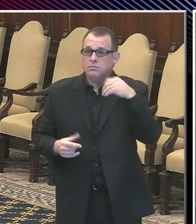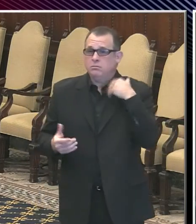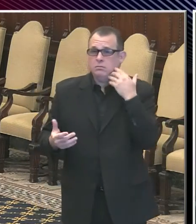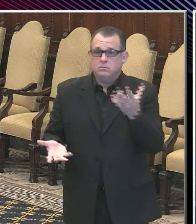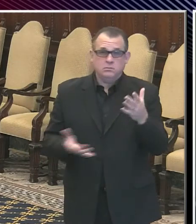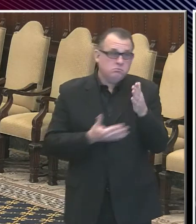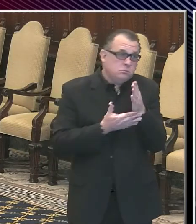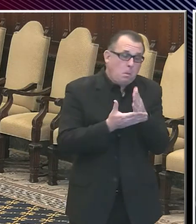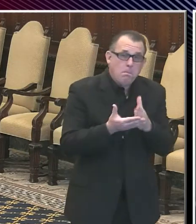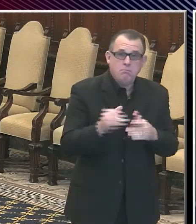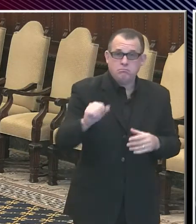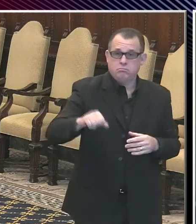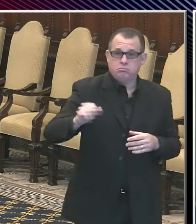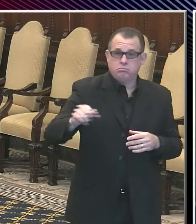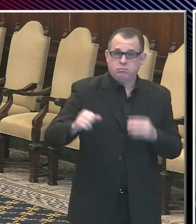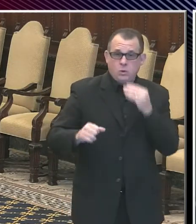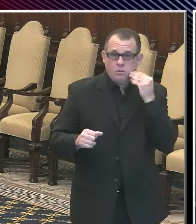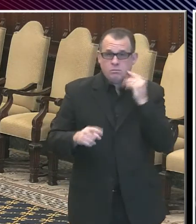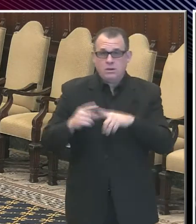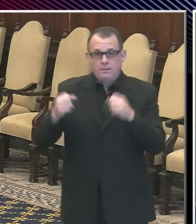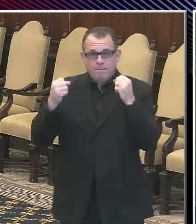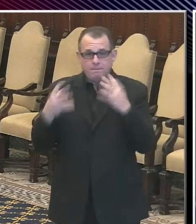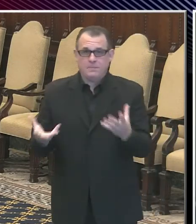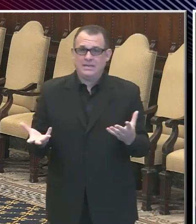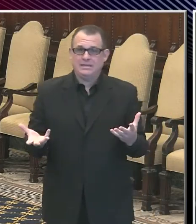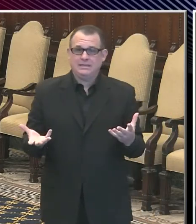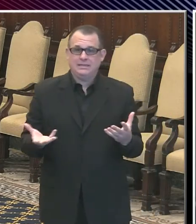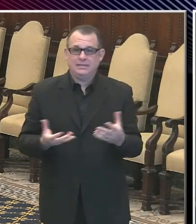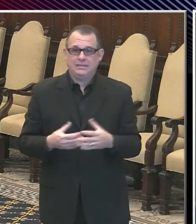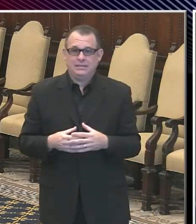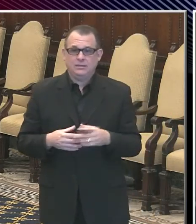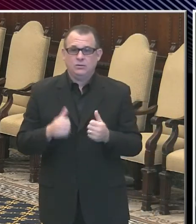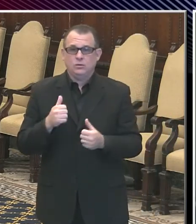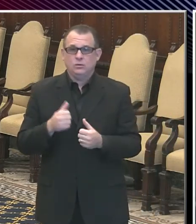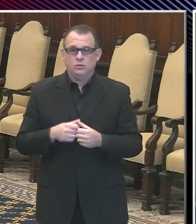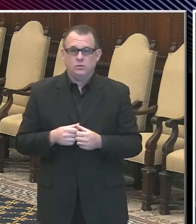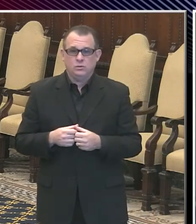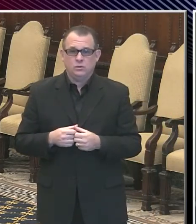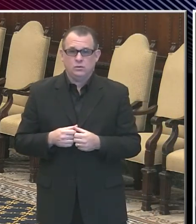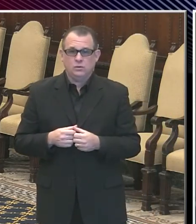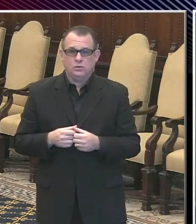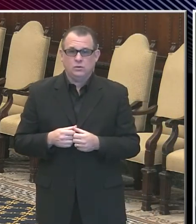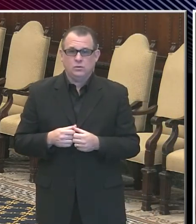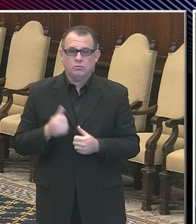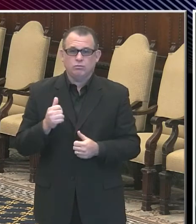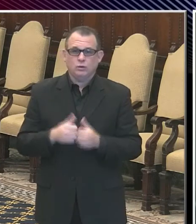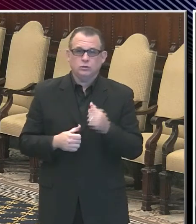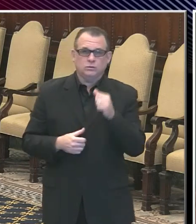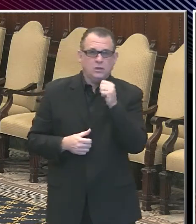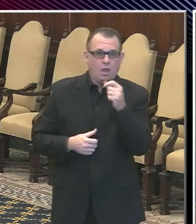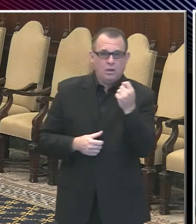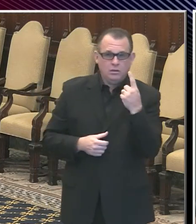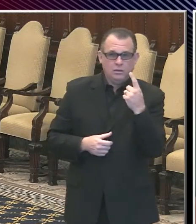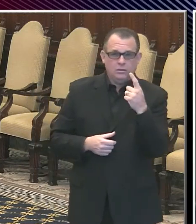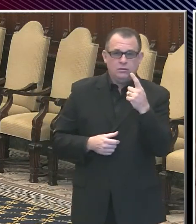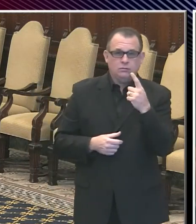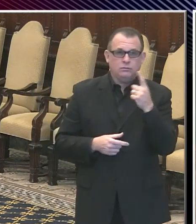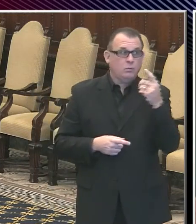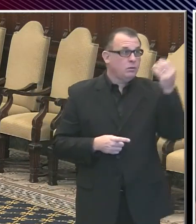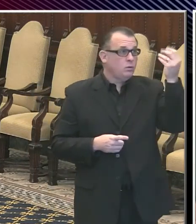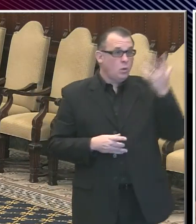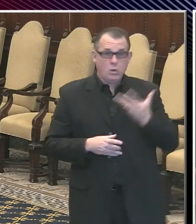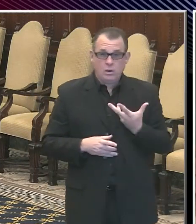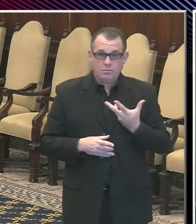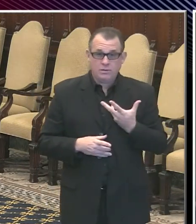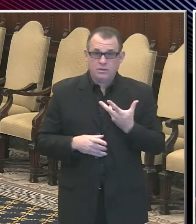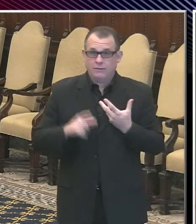Some of those die at home, but many of them would. Most people don't die at home. But we may get the report from a